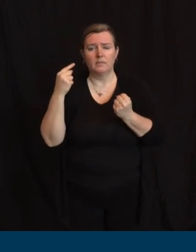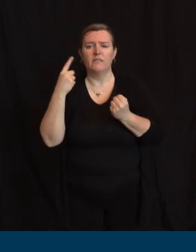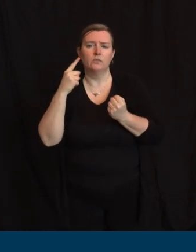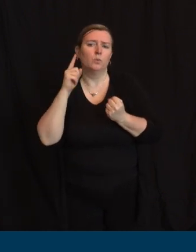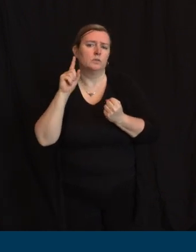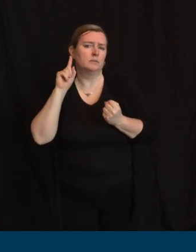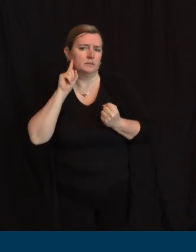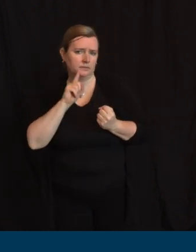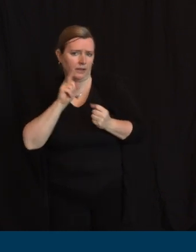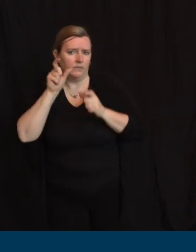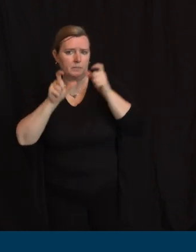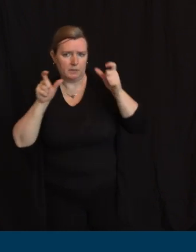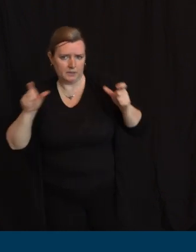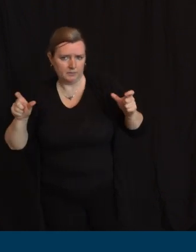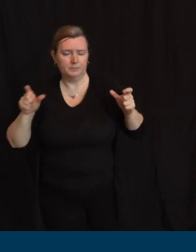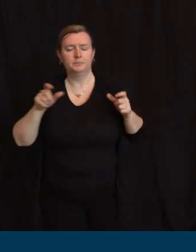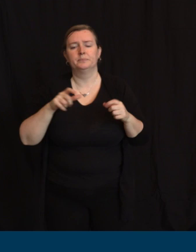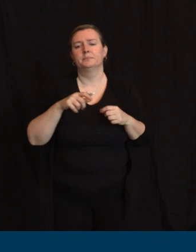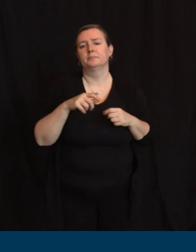can call